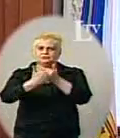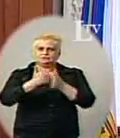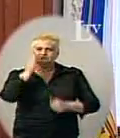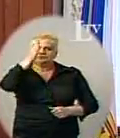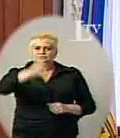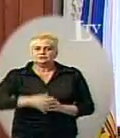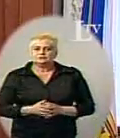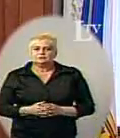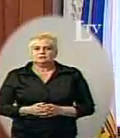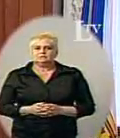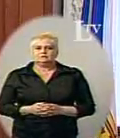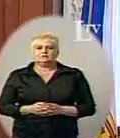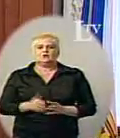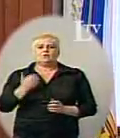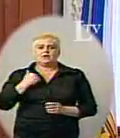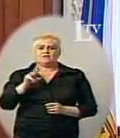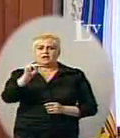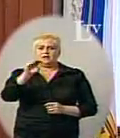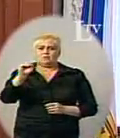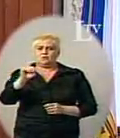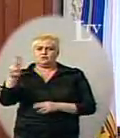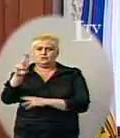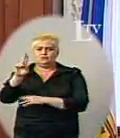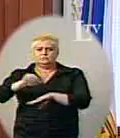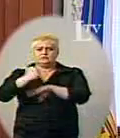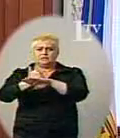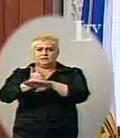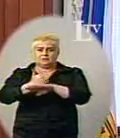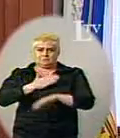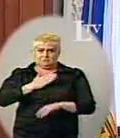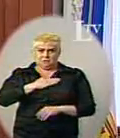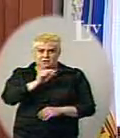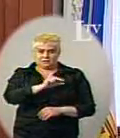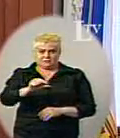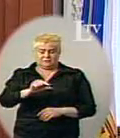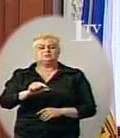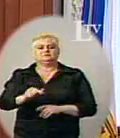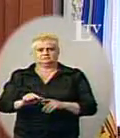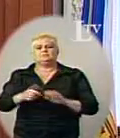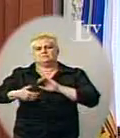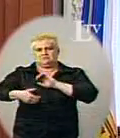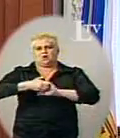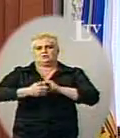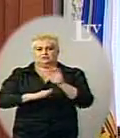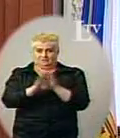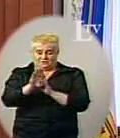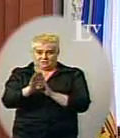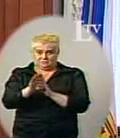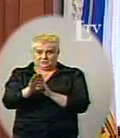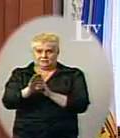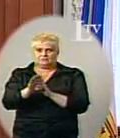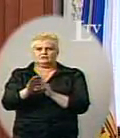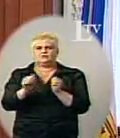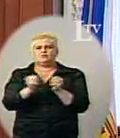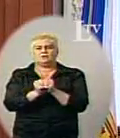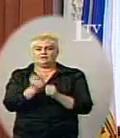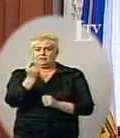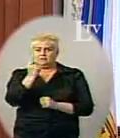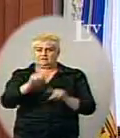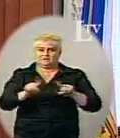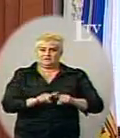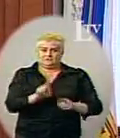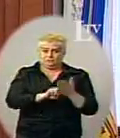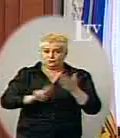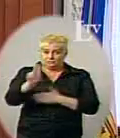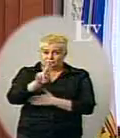Through a new memorandum of understanding, my government has formed a partnership with Nova Scotia's 11 universities